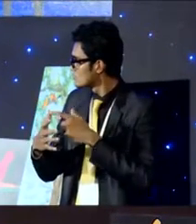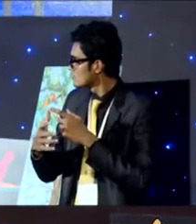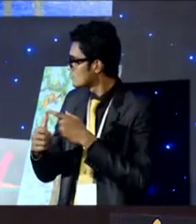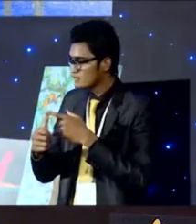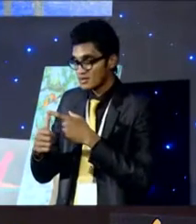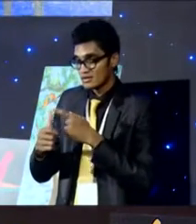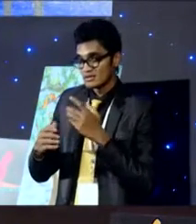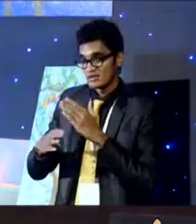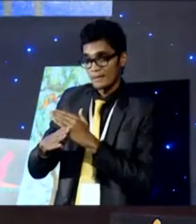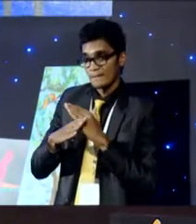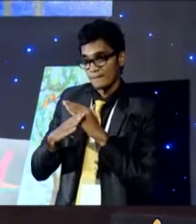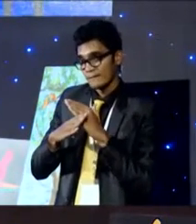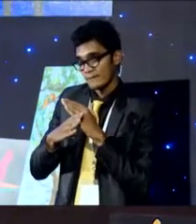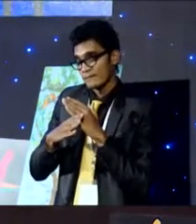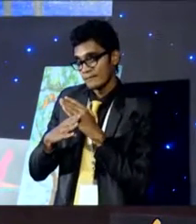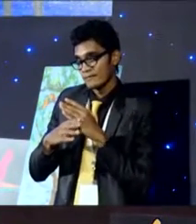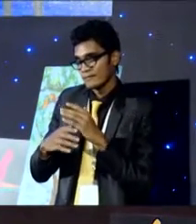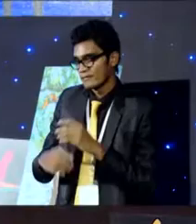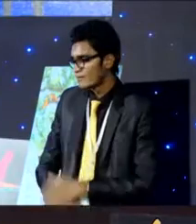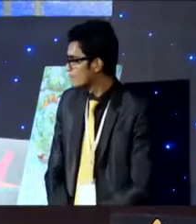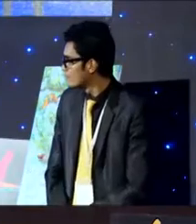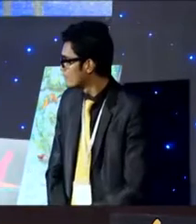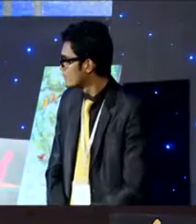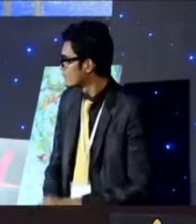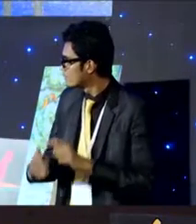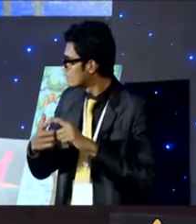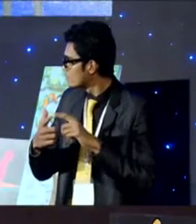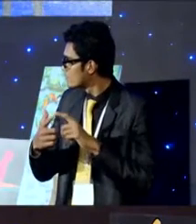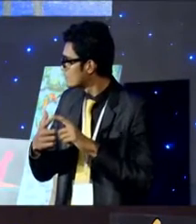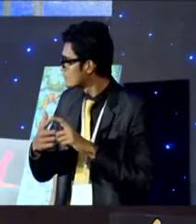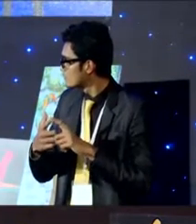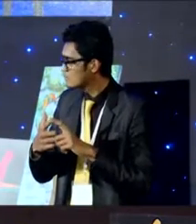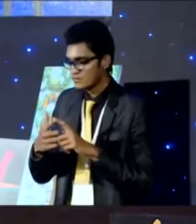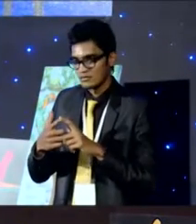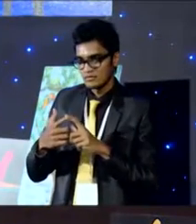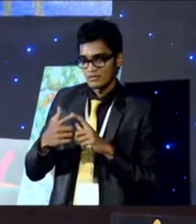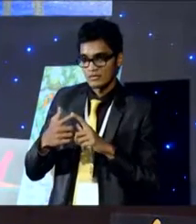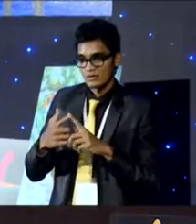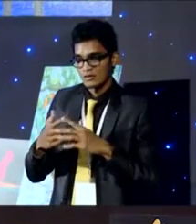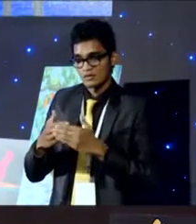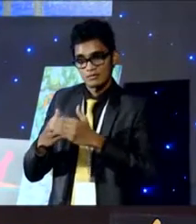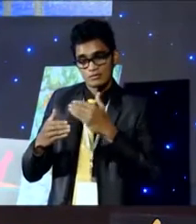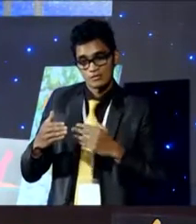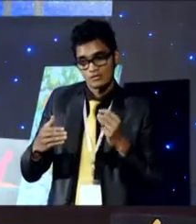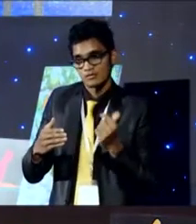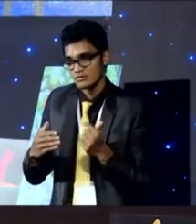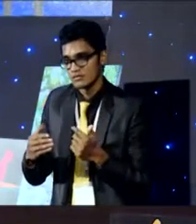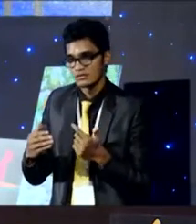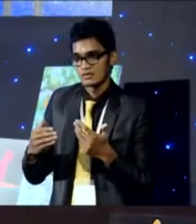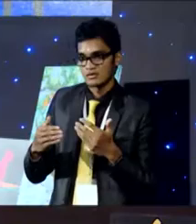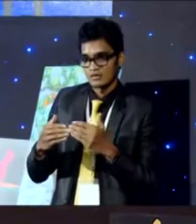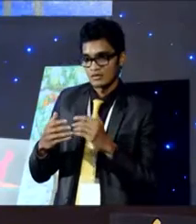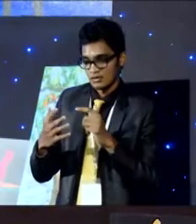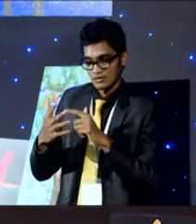disabilities. What do we do for prevention of disabilities? The second one was early detection. The third is early